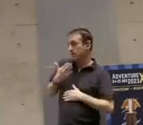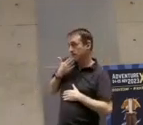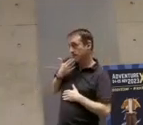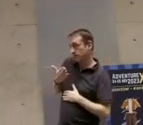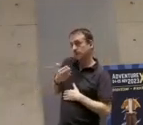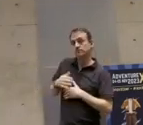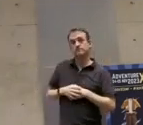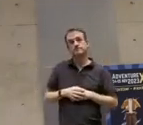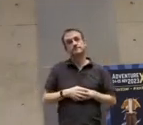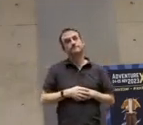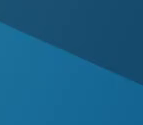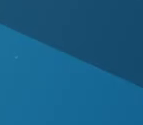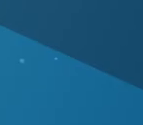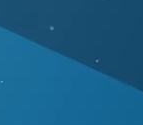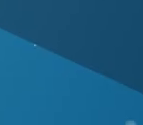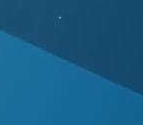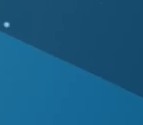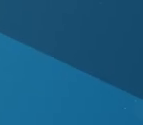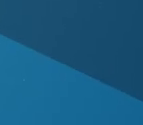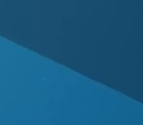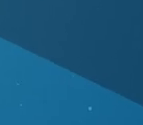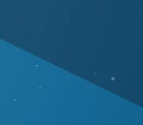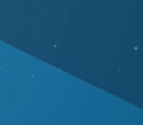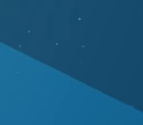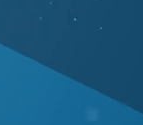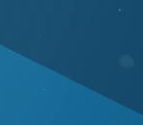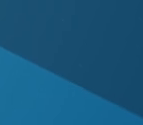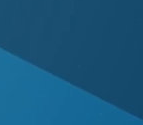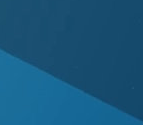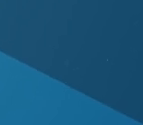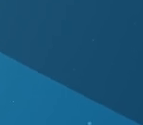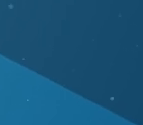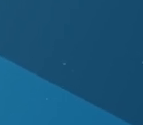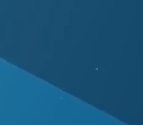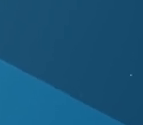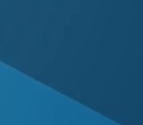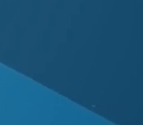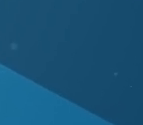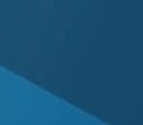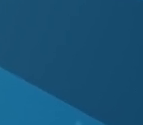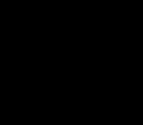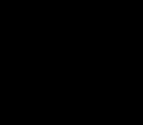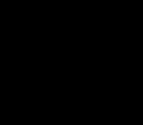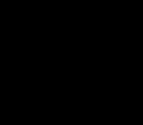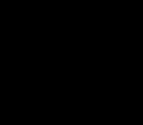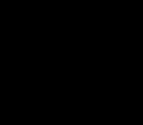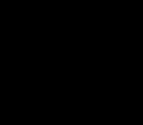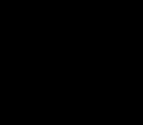And I'm afraid that's all that we have time for. Please join me in thanking once again Charles Cecil.